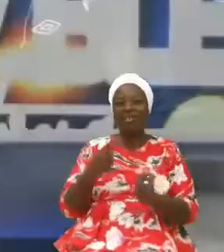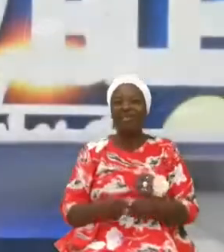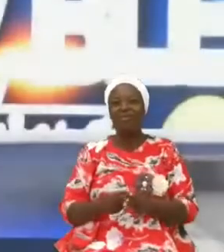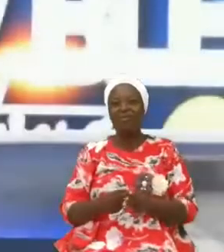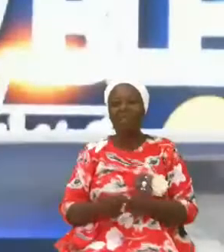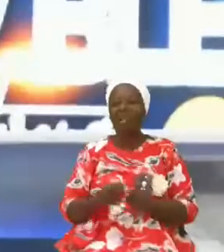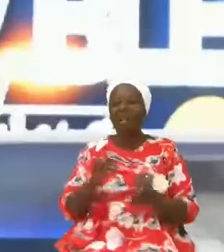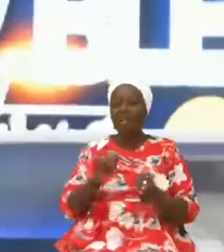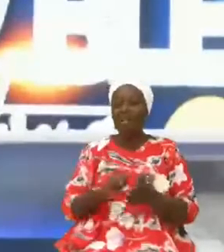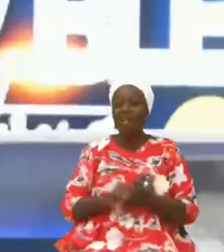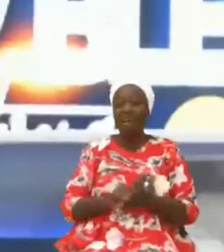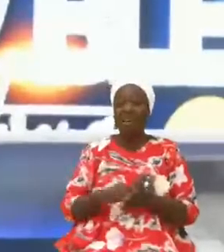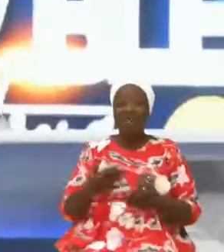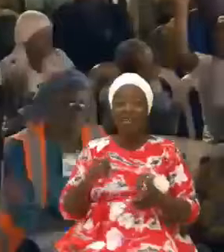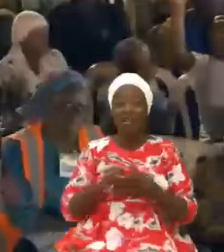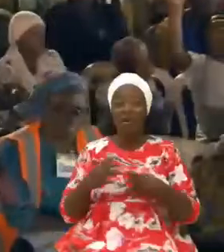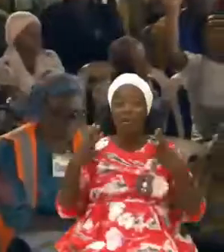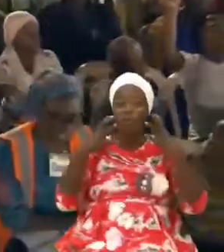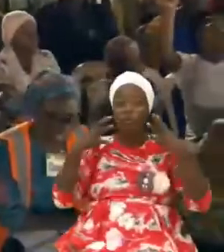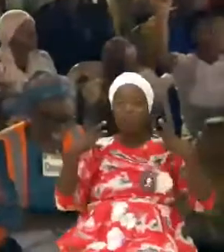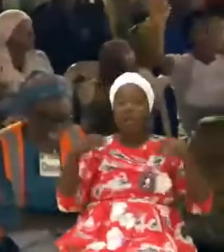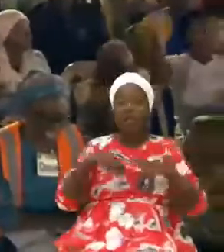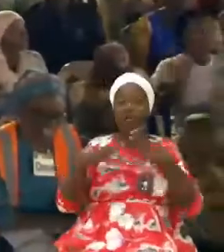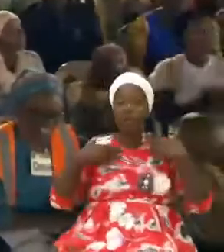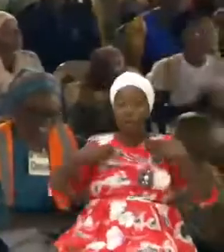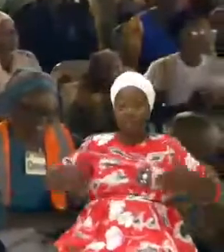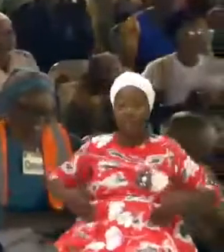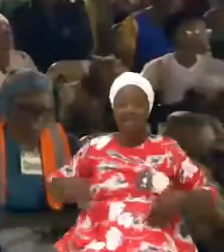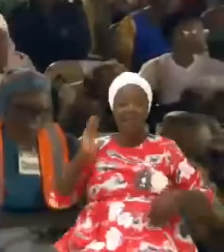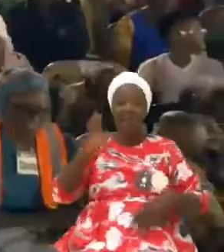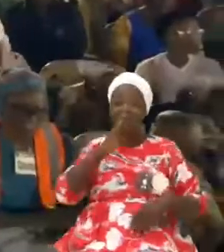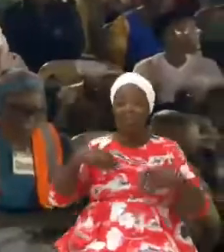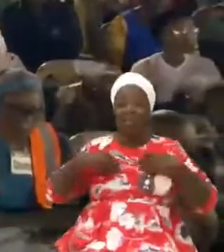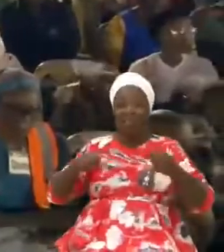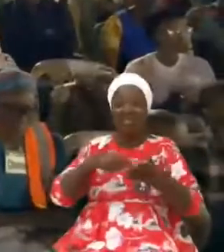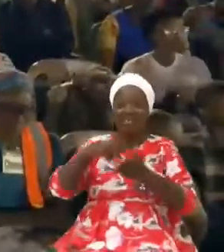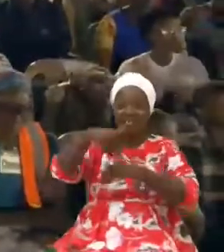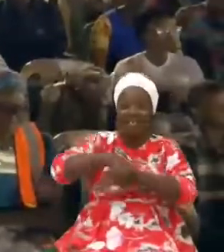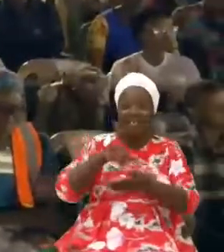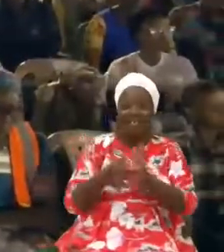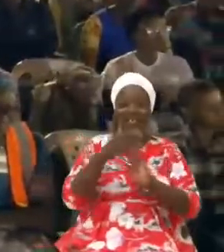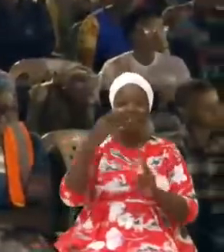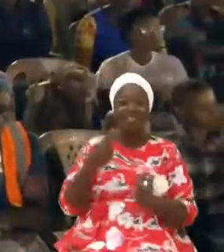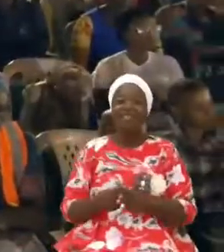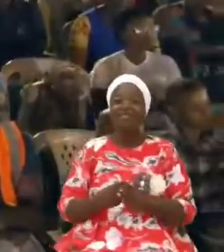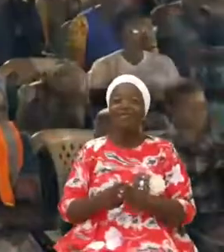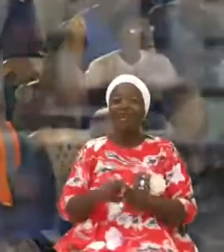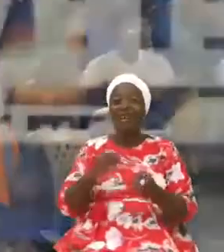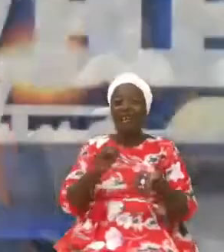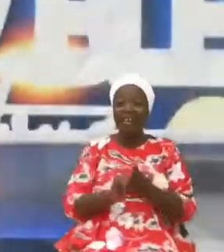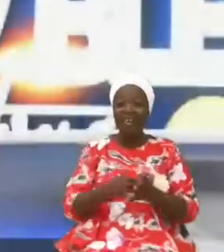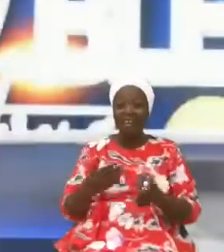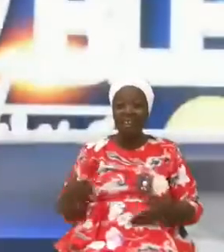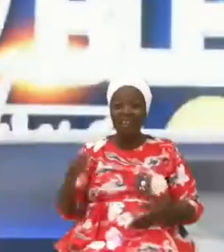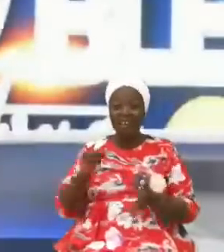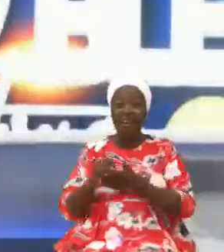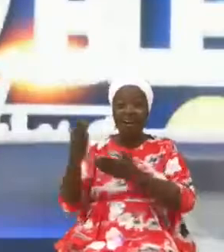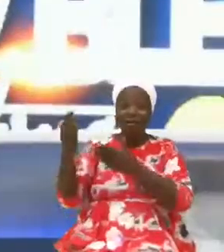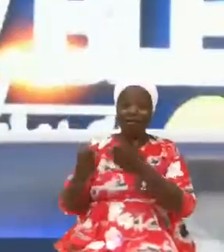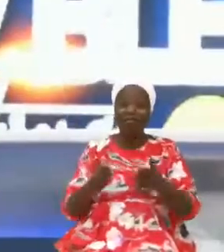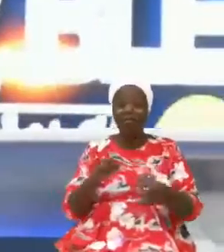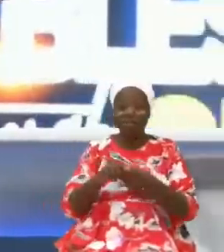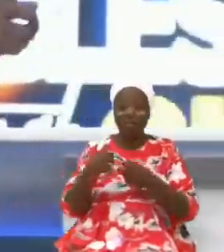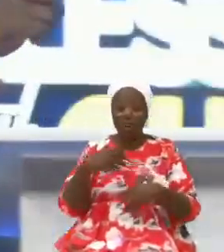be healed tonight. That thing that is swollen in your body will be healed